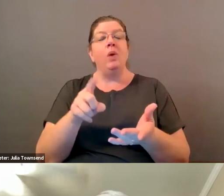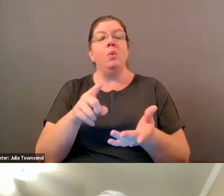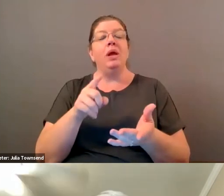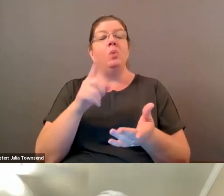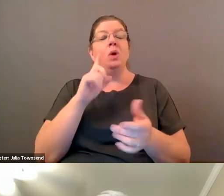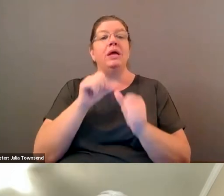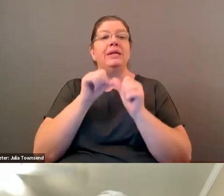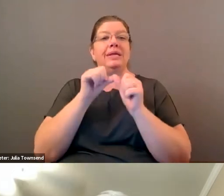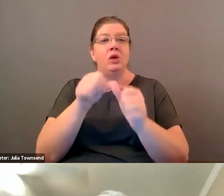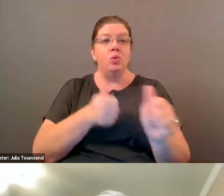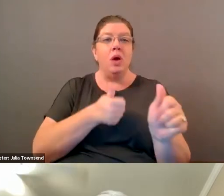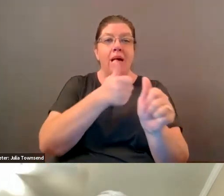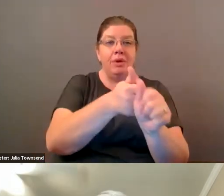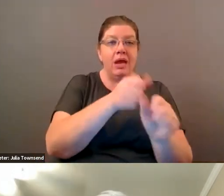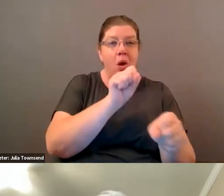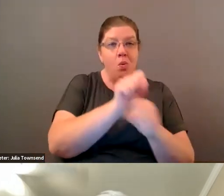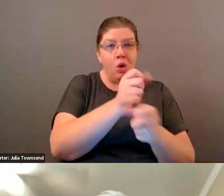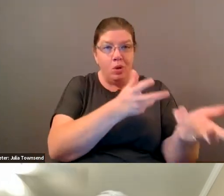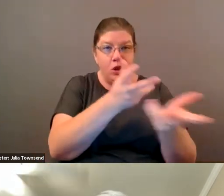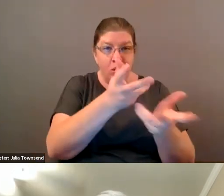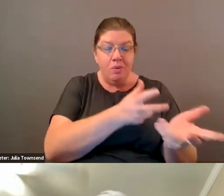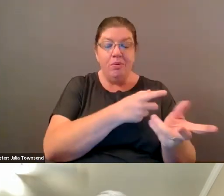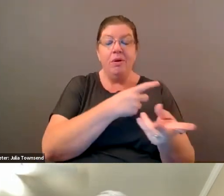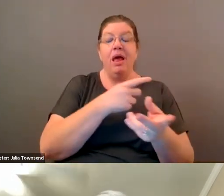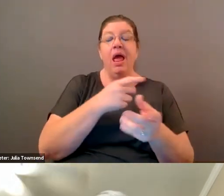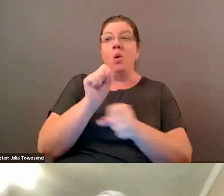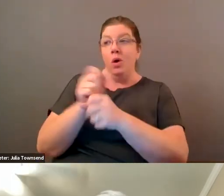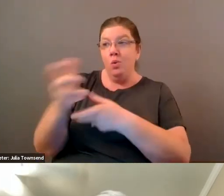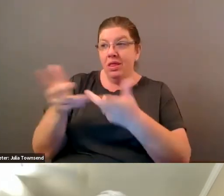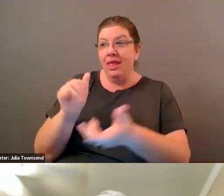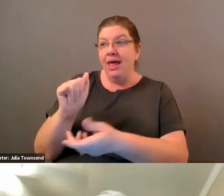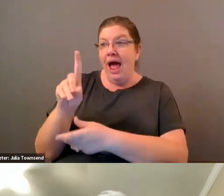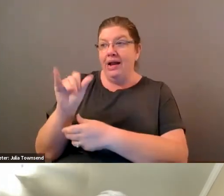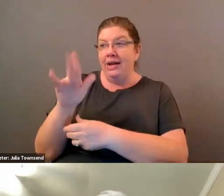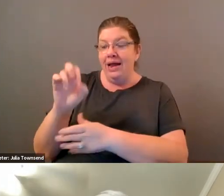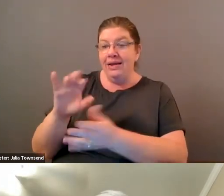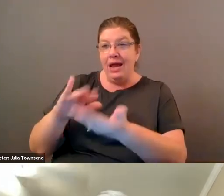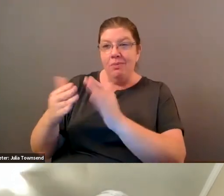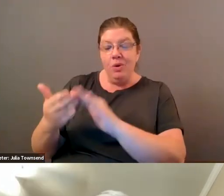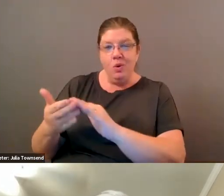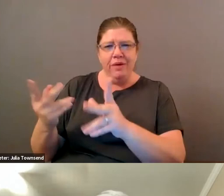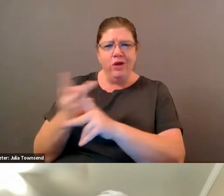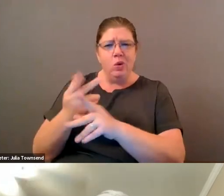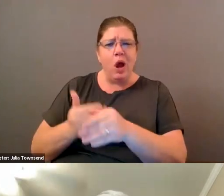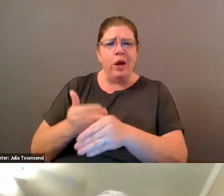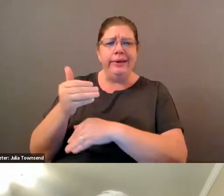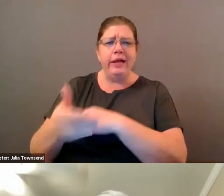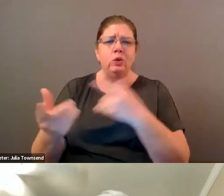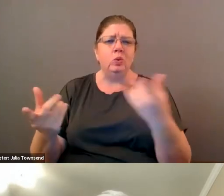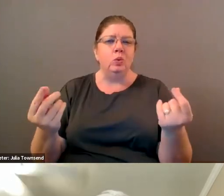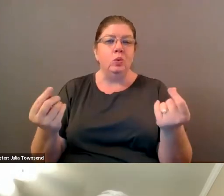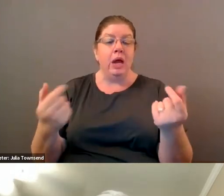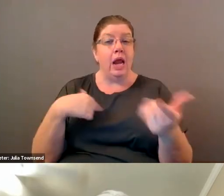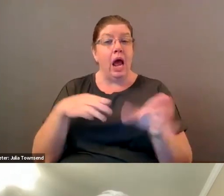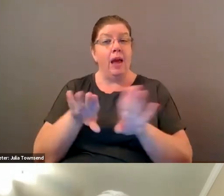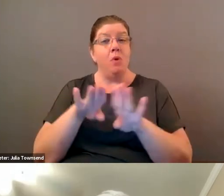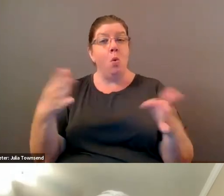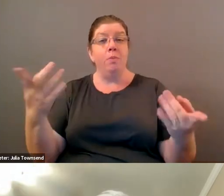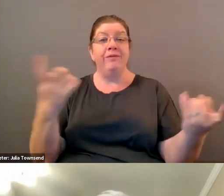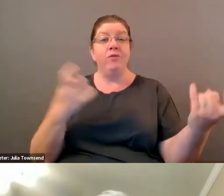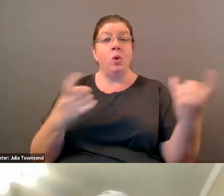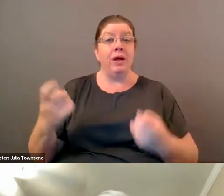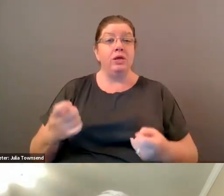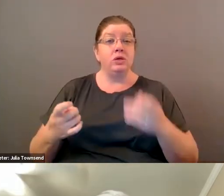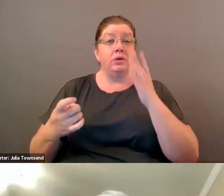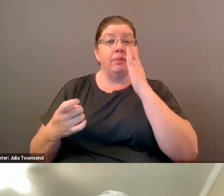as well as the Adelante community to figure out what might be possible next steps. I'm open for questions.